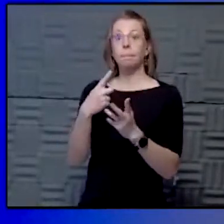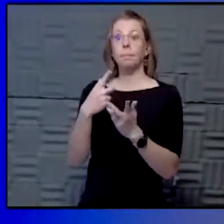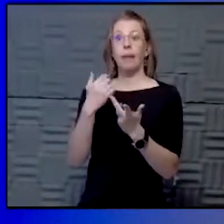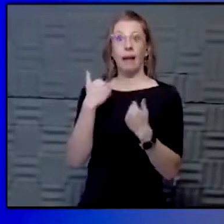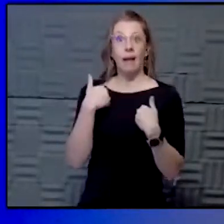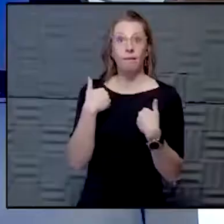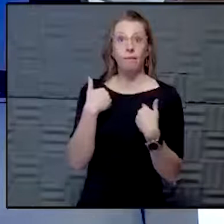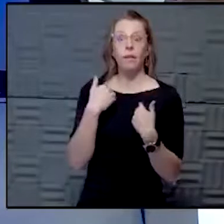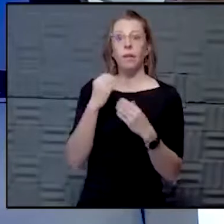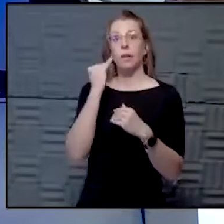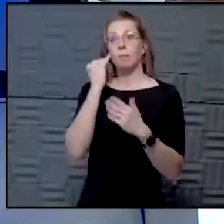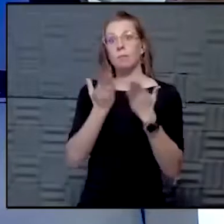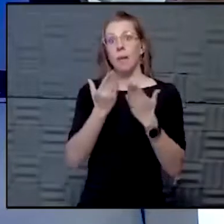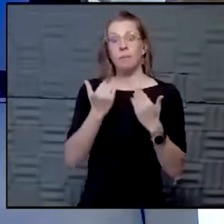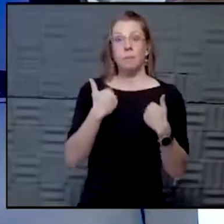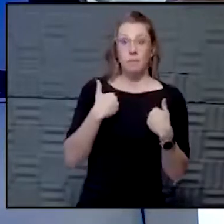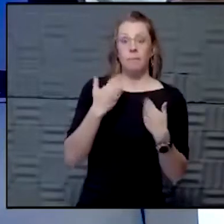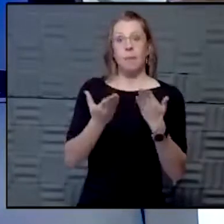well.